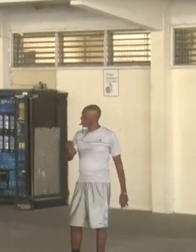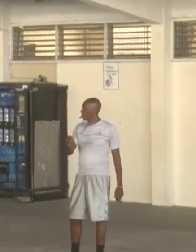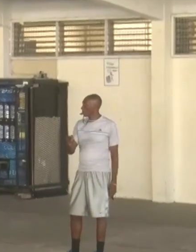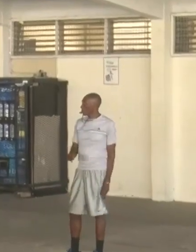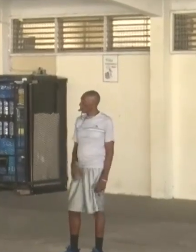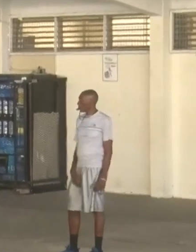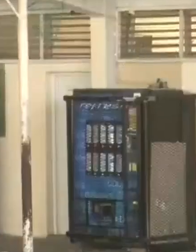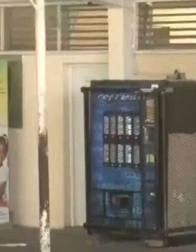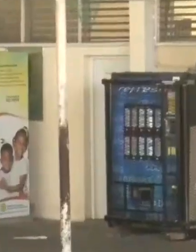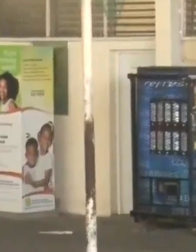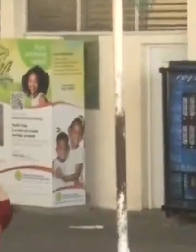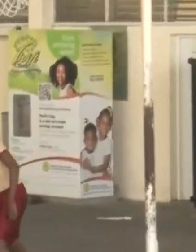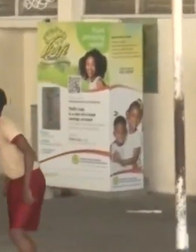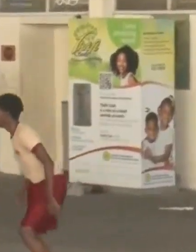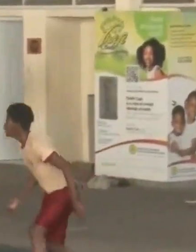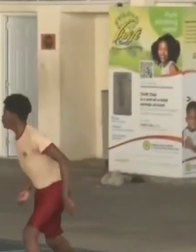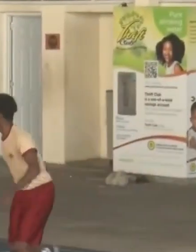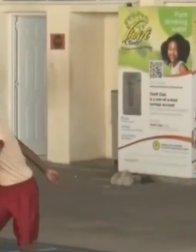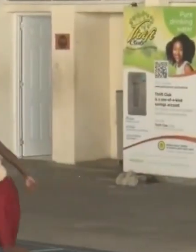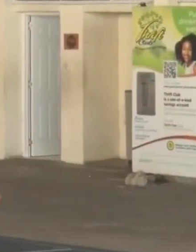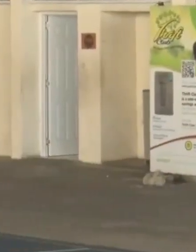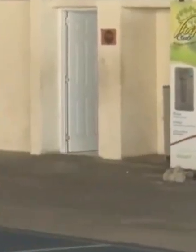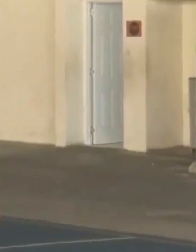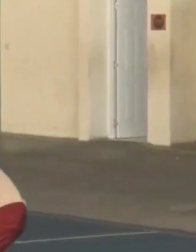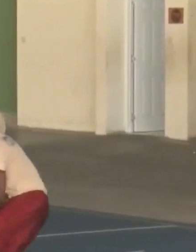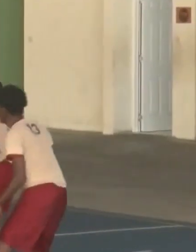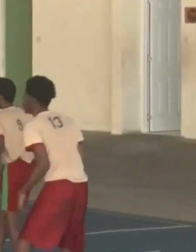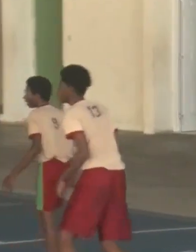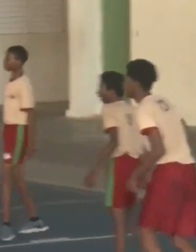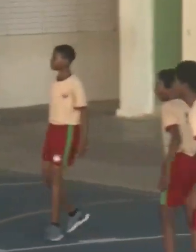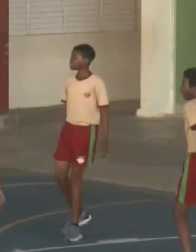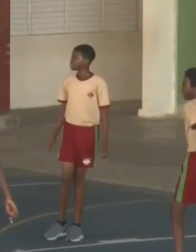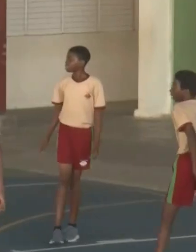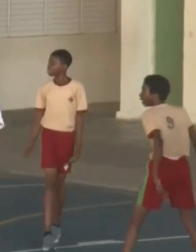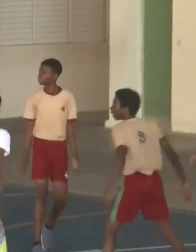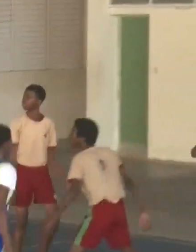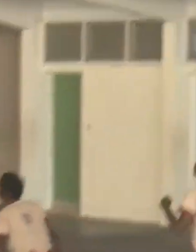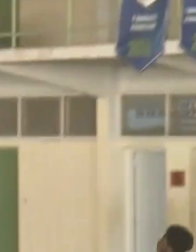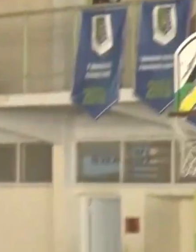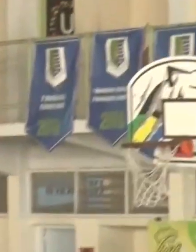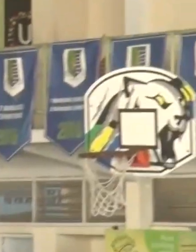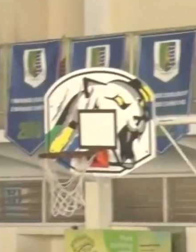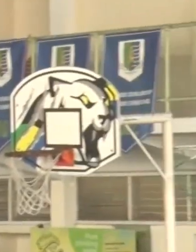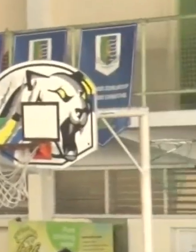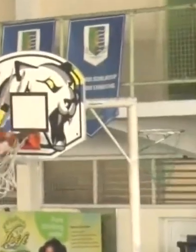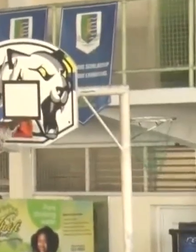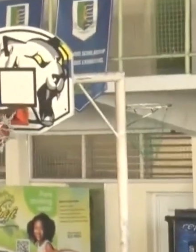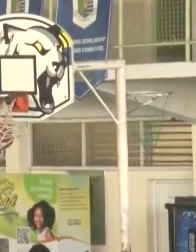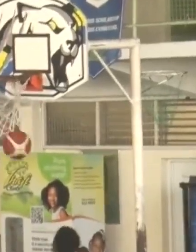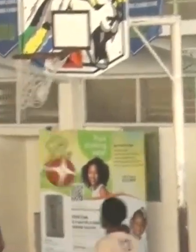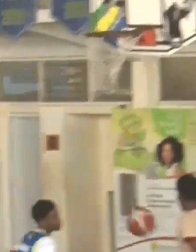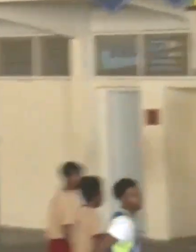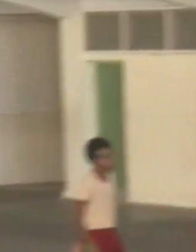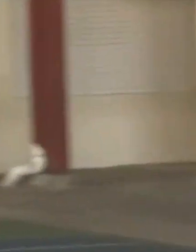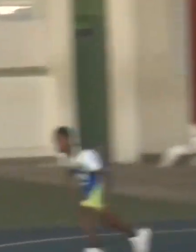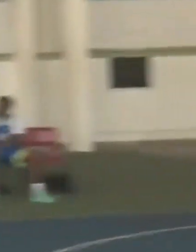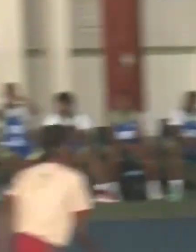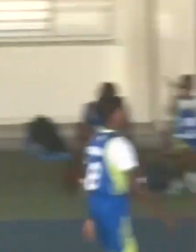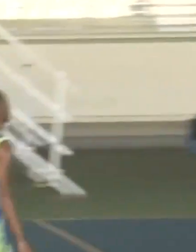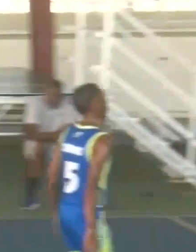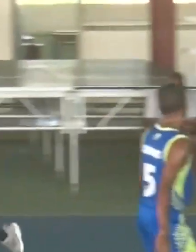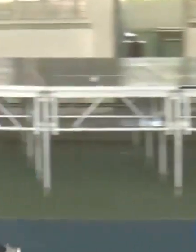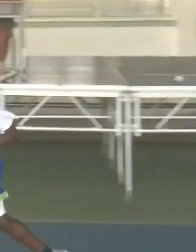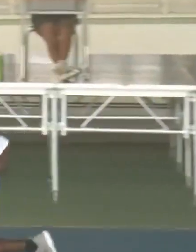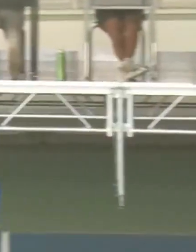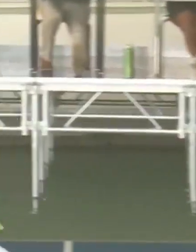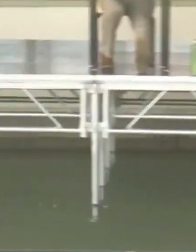line. Graydon Sealy couldn't buy a basket in the first quarter as they trail 14-0. Blackman raining down